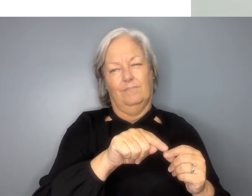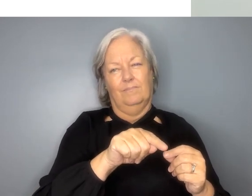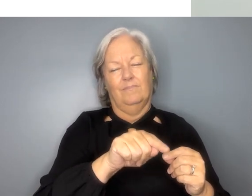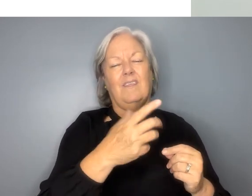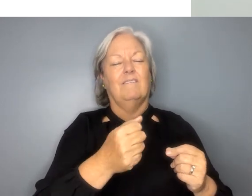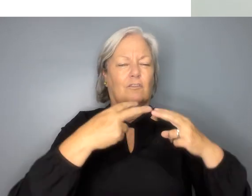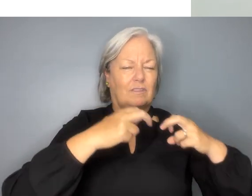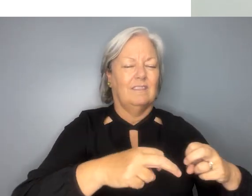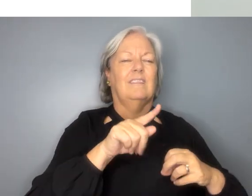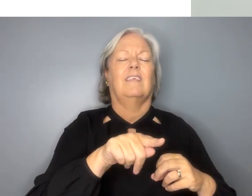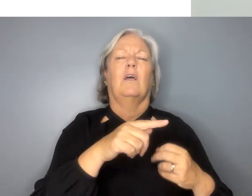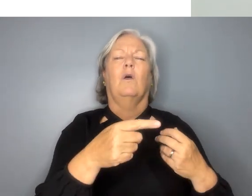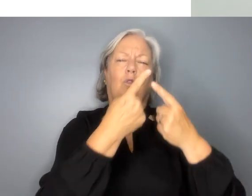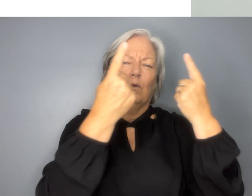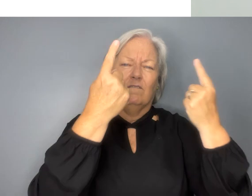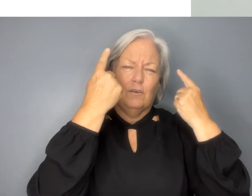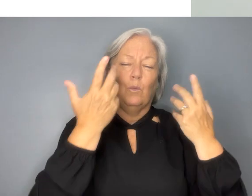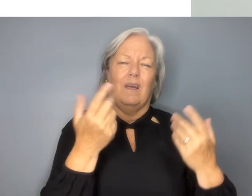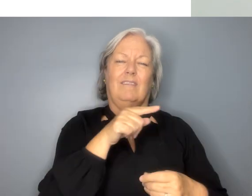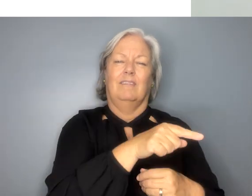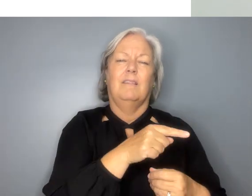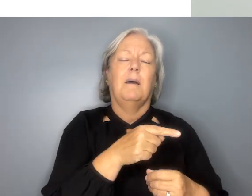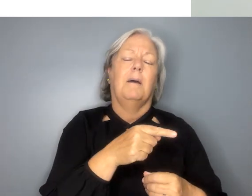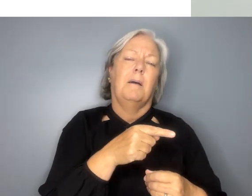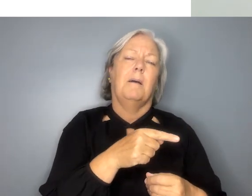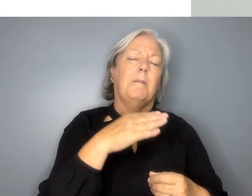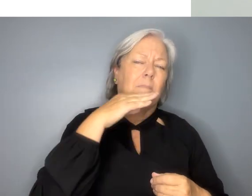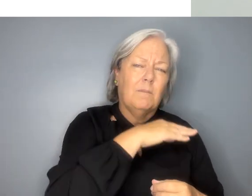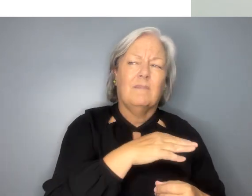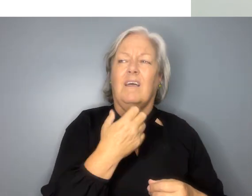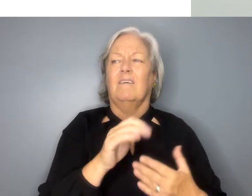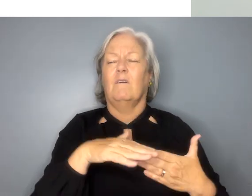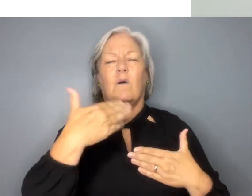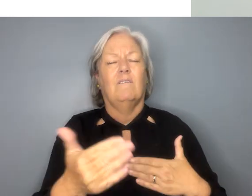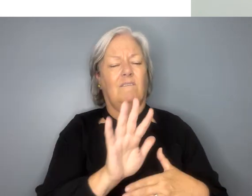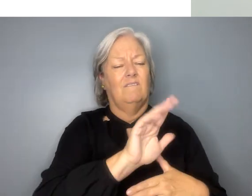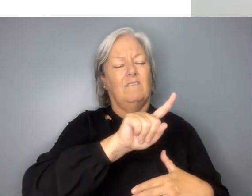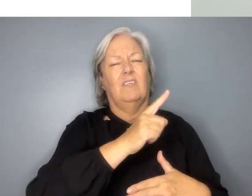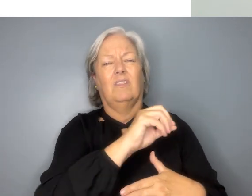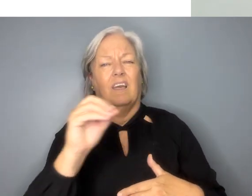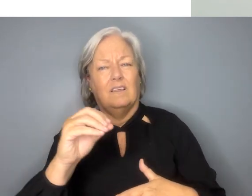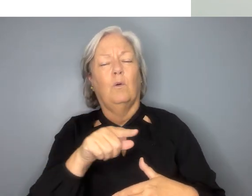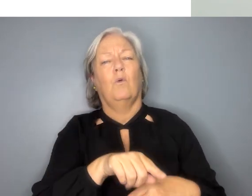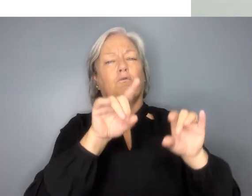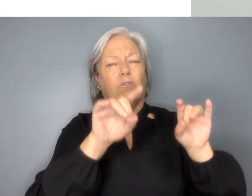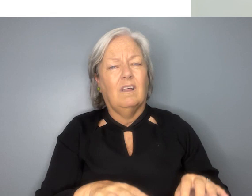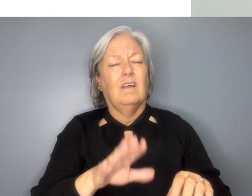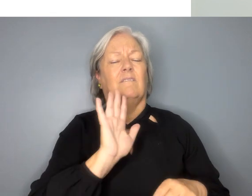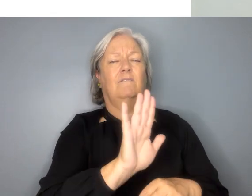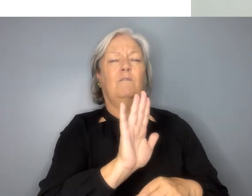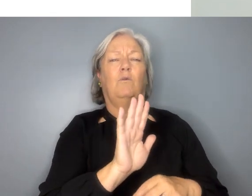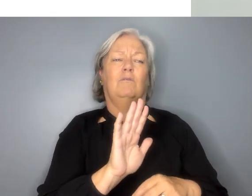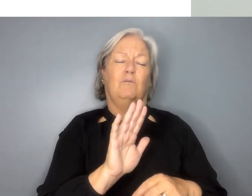was conducted by researchers from La Trobe University based in Melbourne and provides insights from over 5,000 responders from all